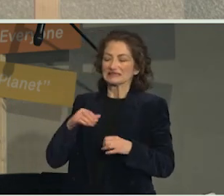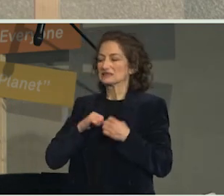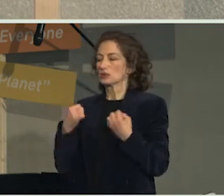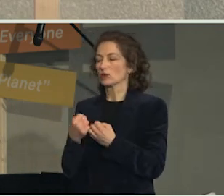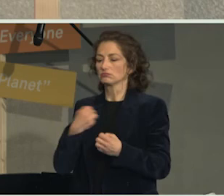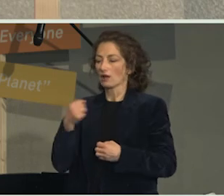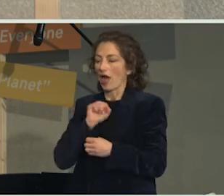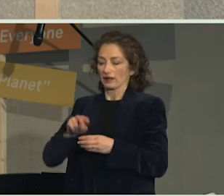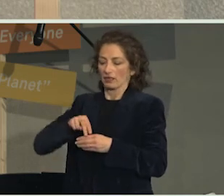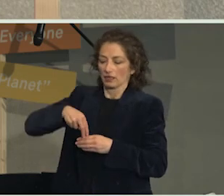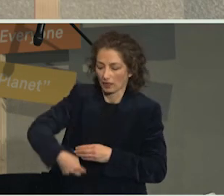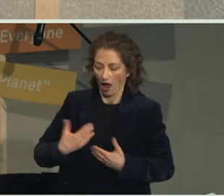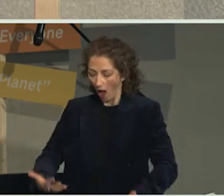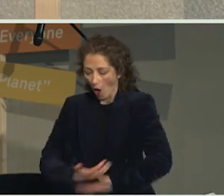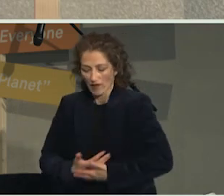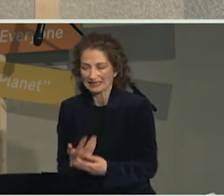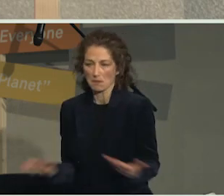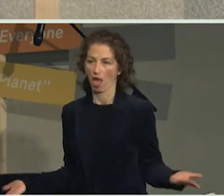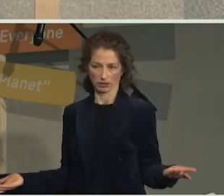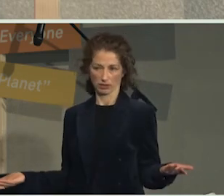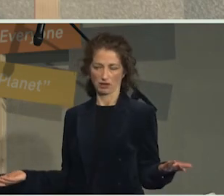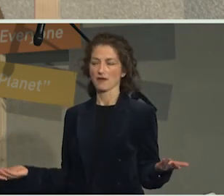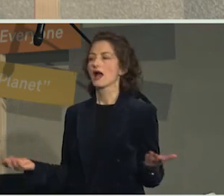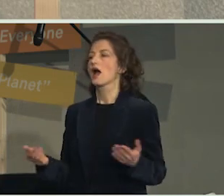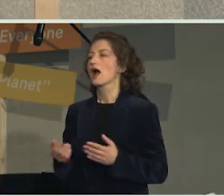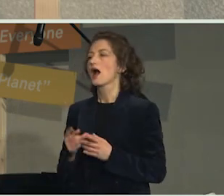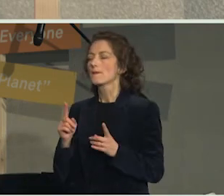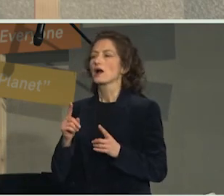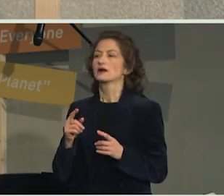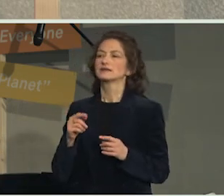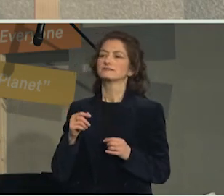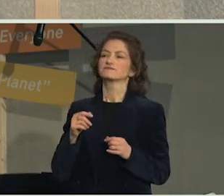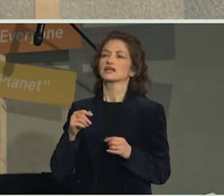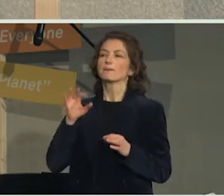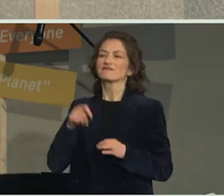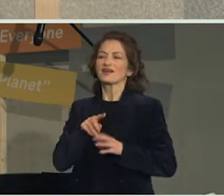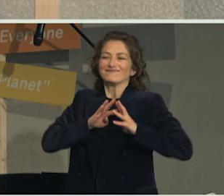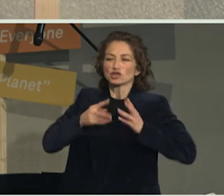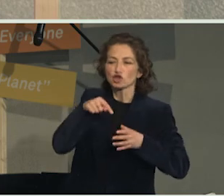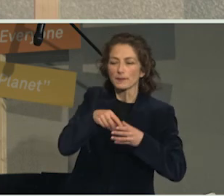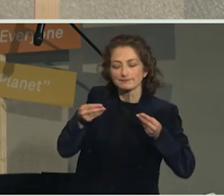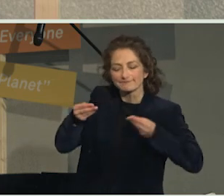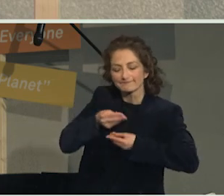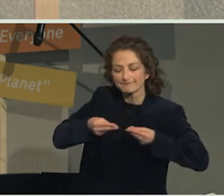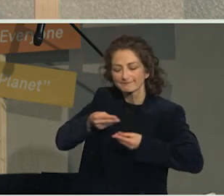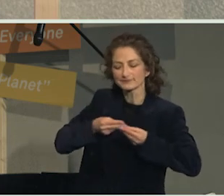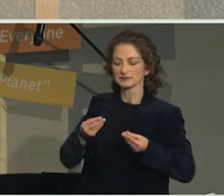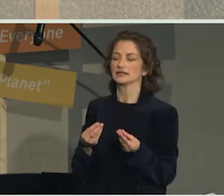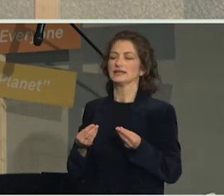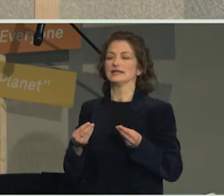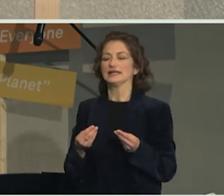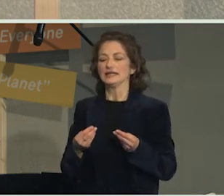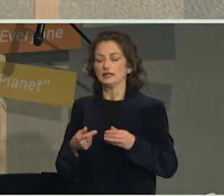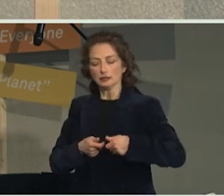is what I'm trying to think through. This is what I'm trying to create. This is what I'm trying to articulate. Having a posse